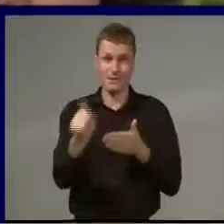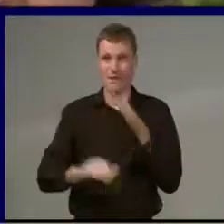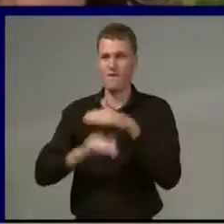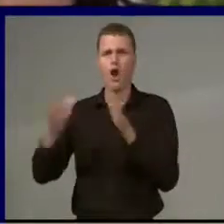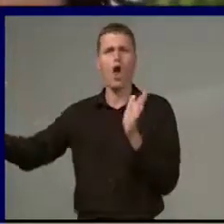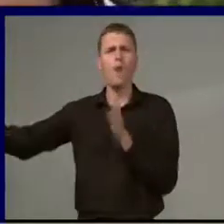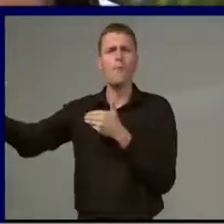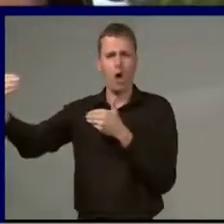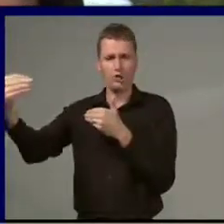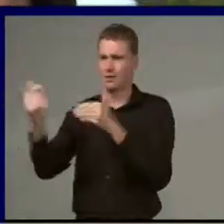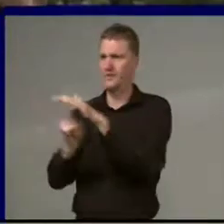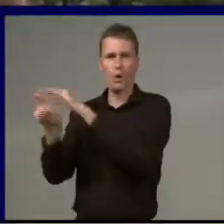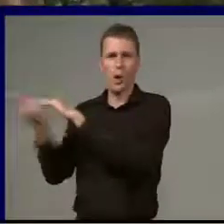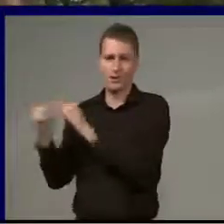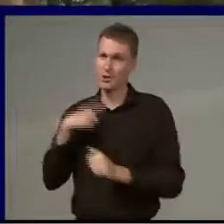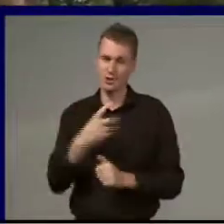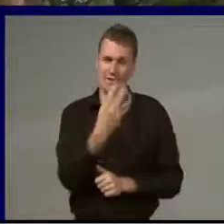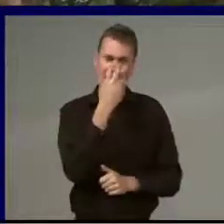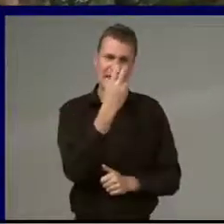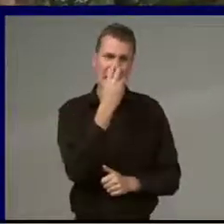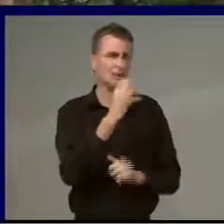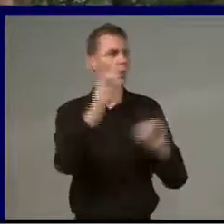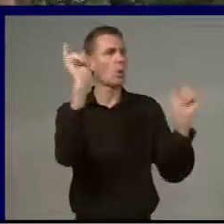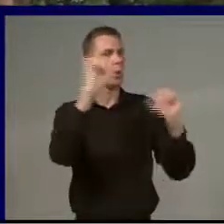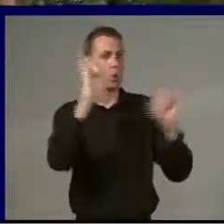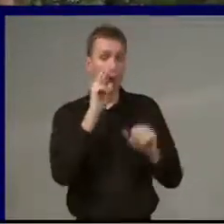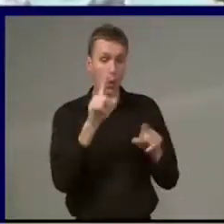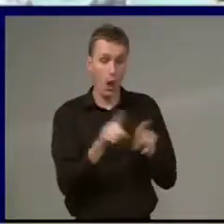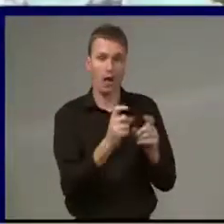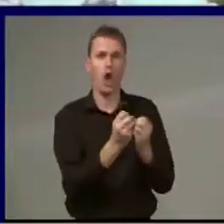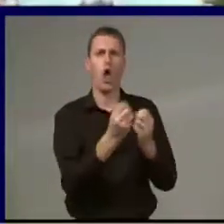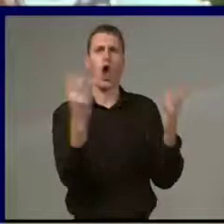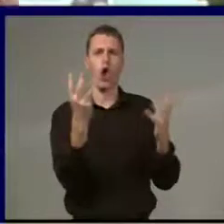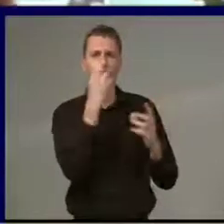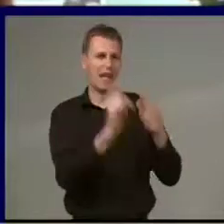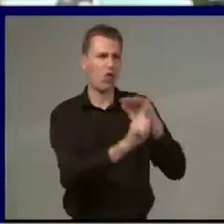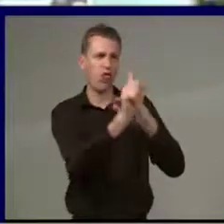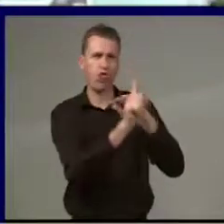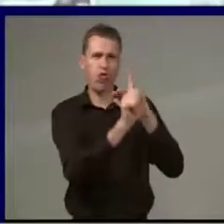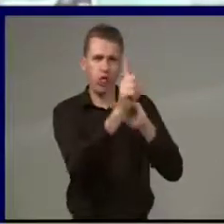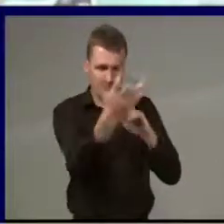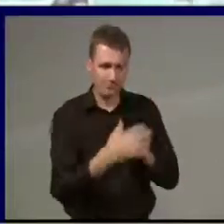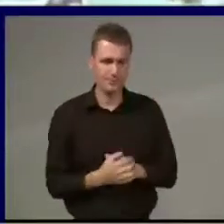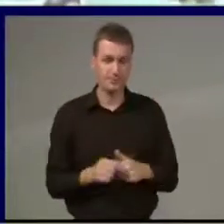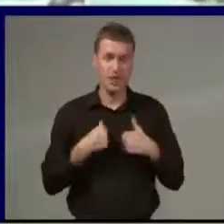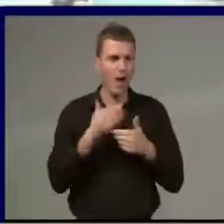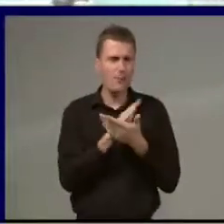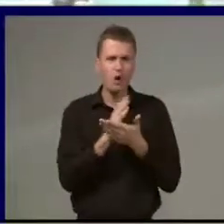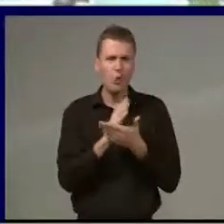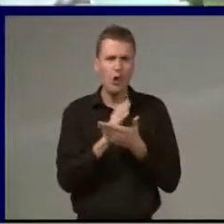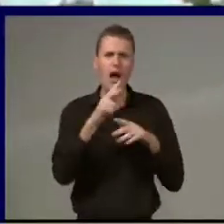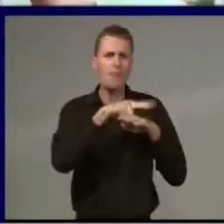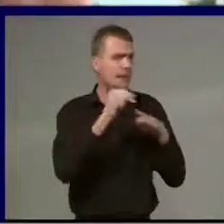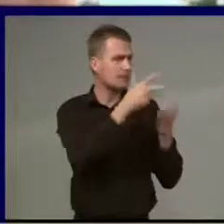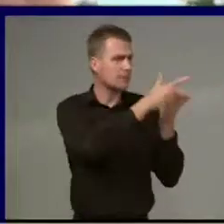know how dangerous propane is? It looked like a lot of gas was coming out of the hole. Yeah. I'm not really sure. We saw cop cars that way. There's